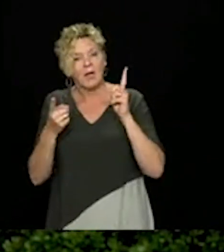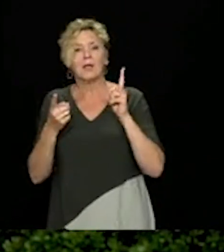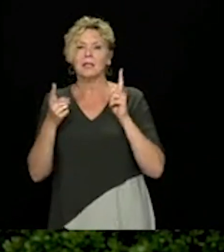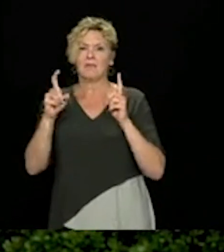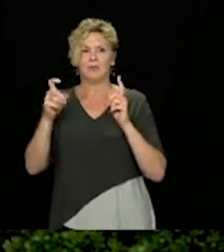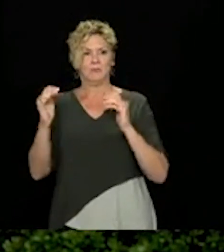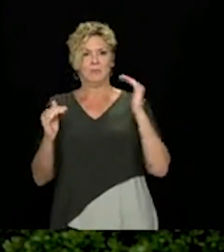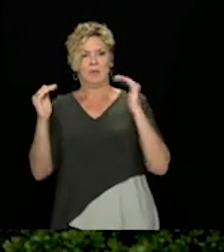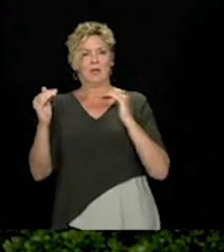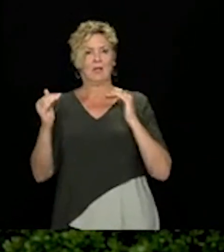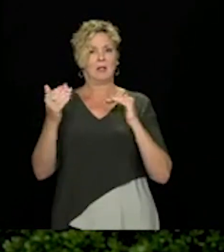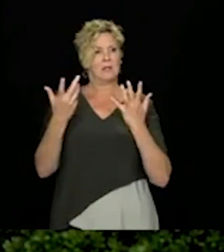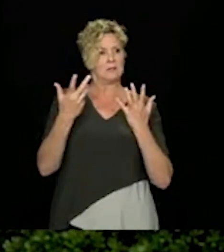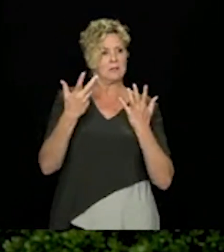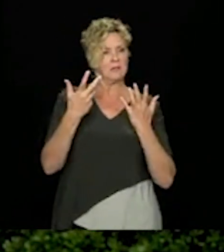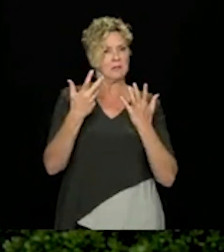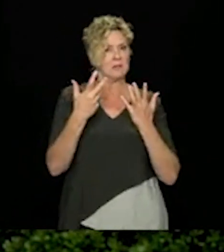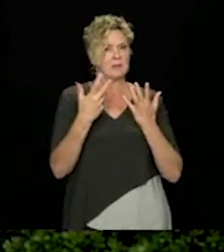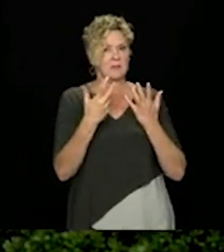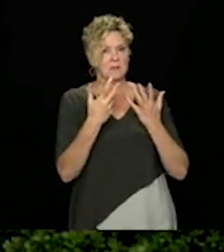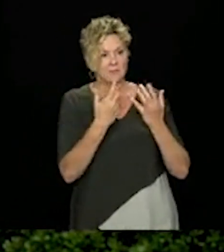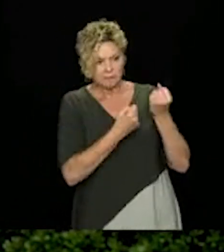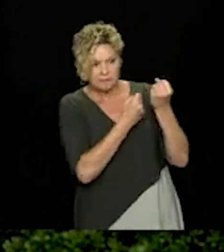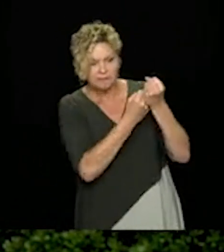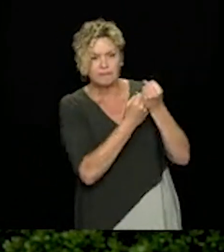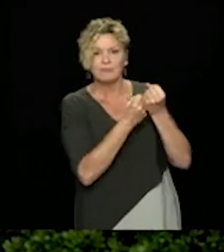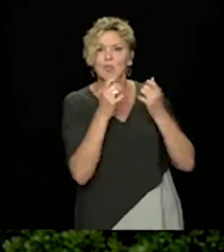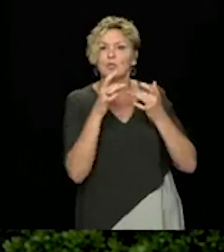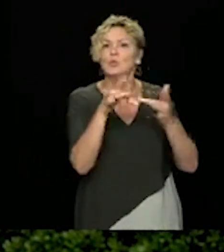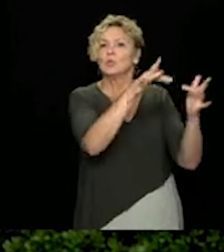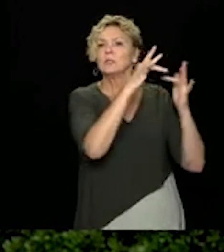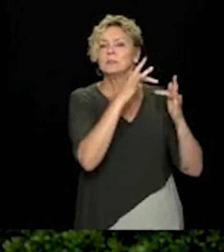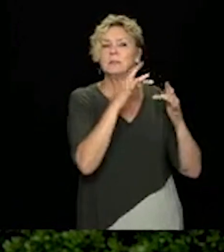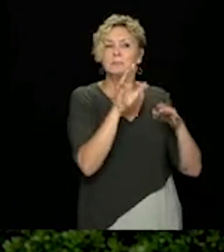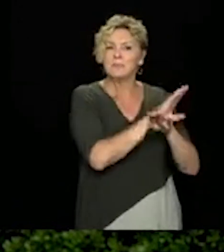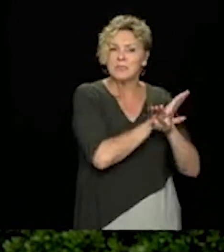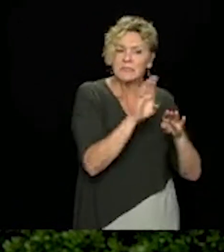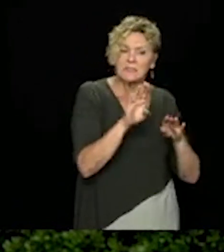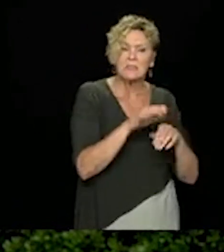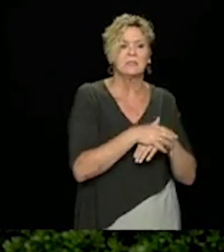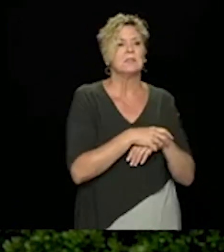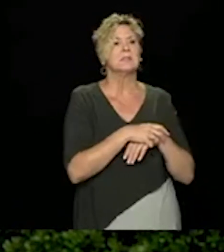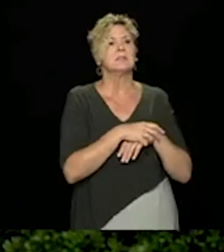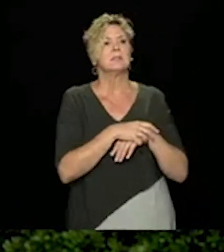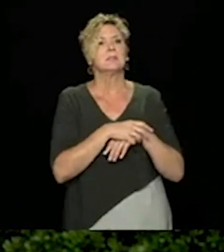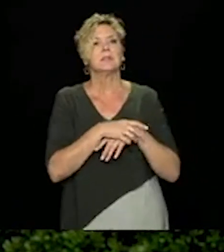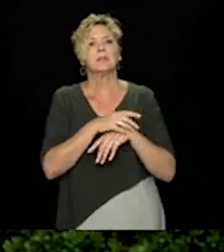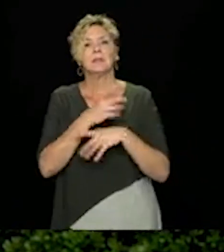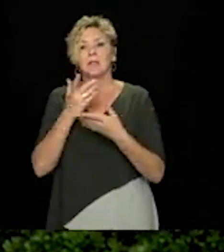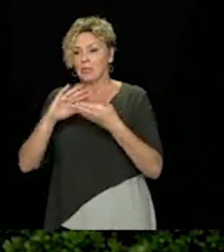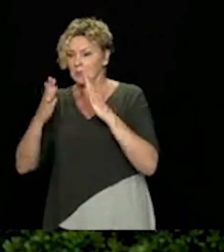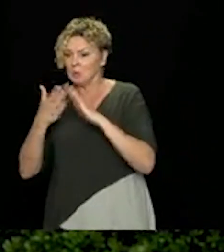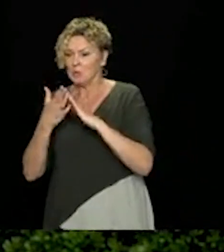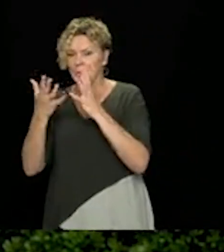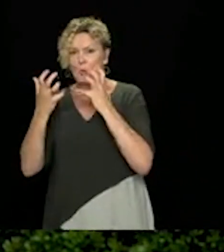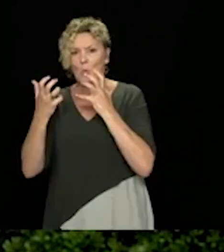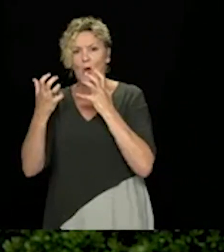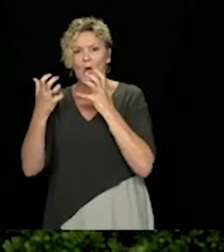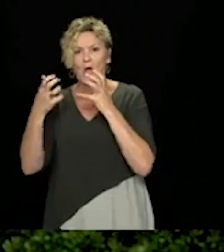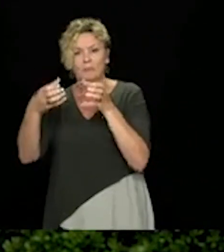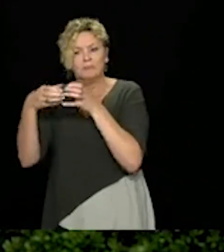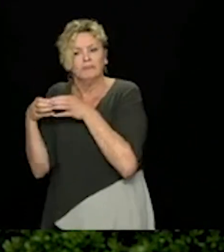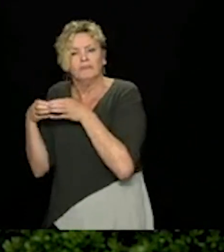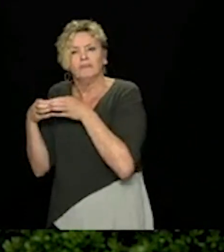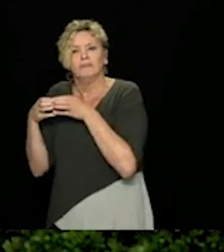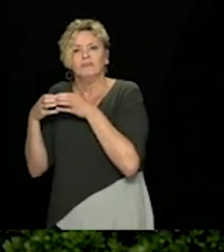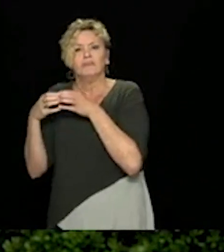talk about tourism on one hand and isolation and closing communities with the other, we're going to have an impasse. And our approach has been to try and